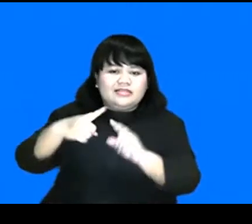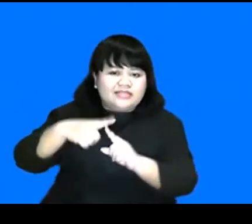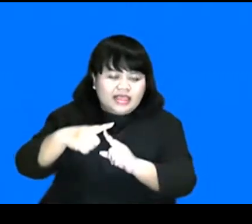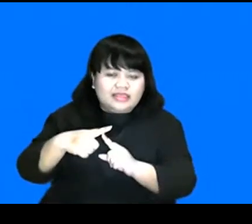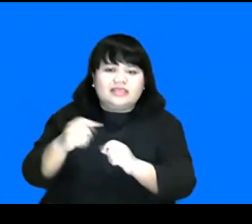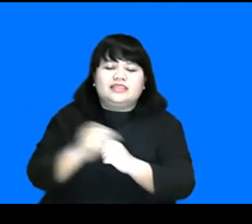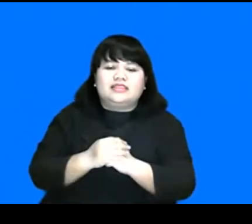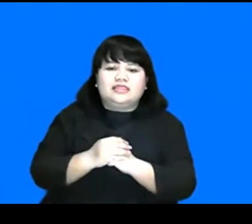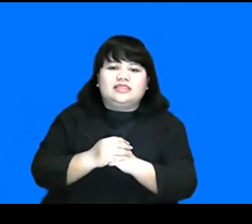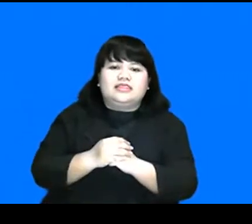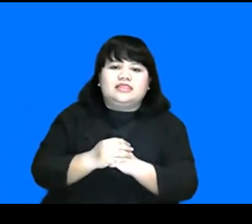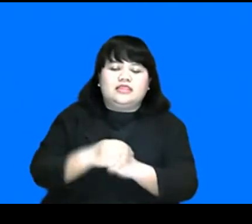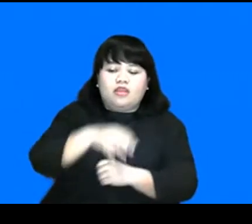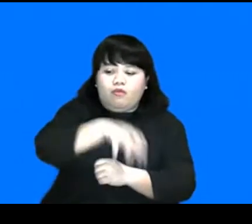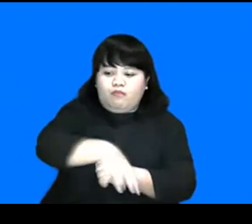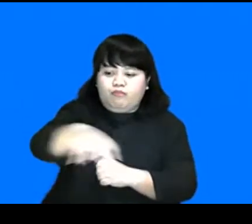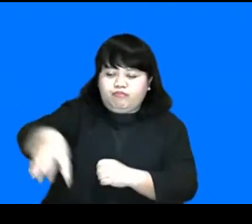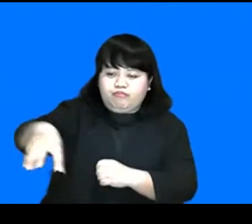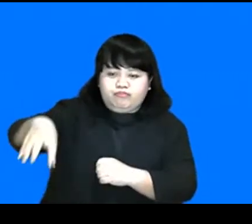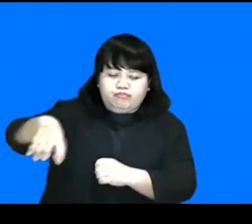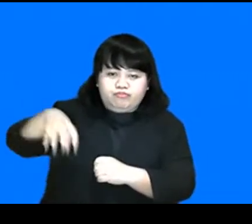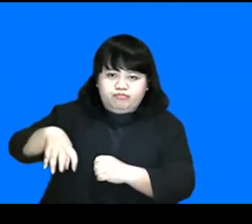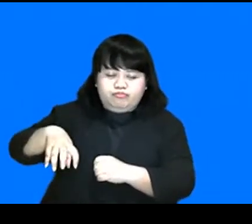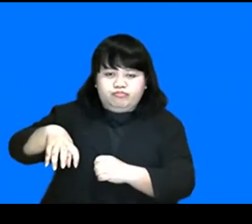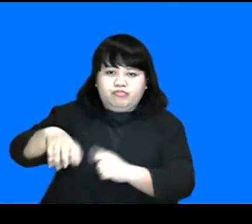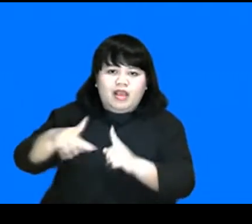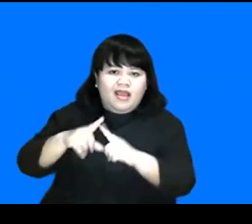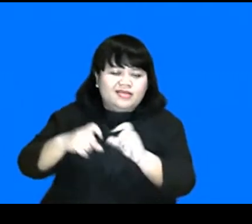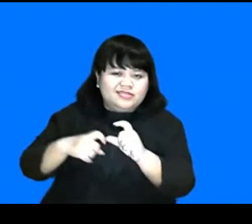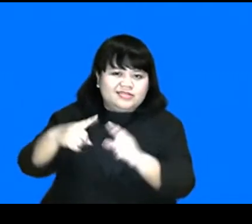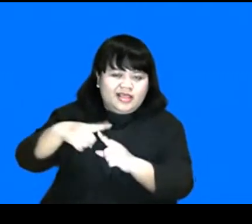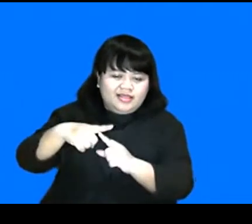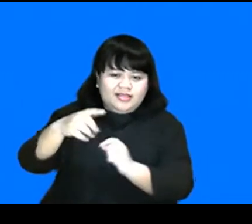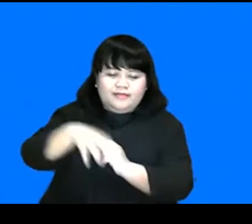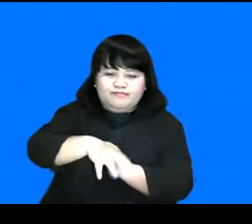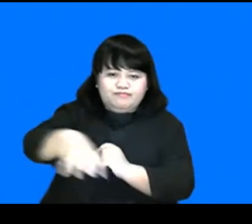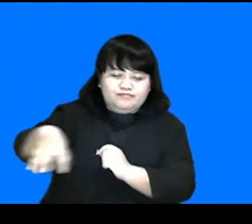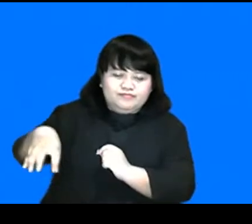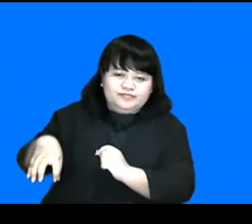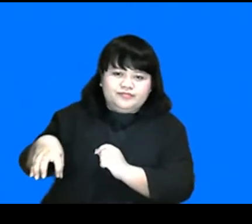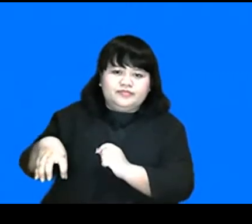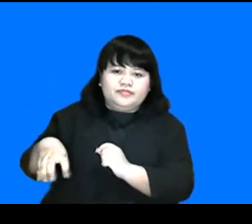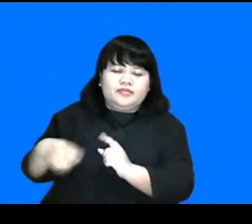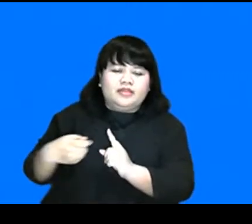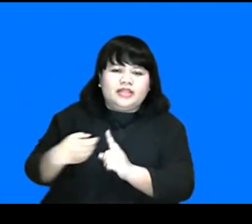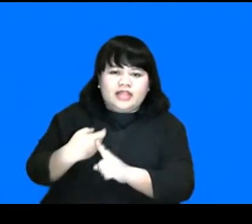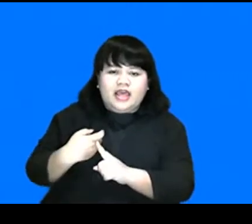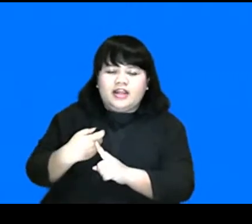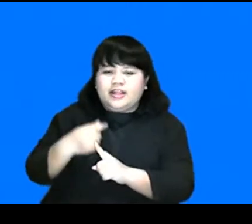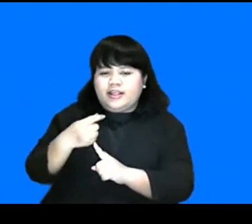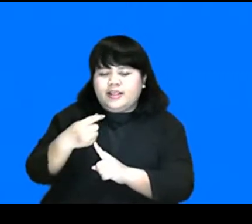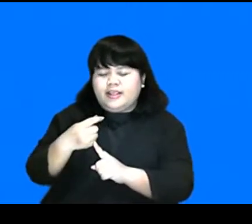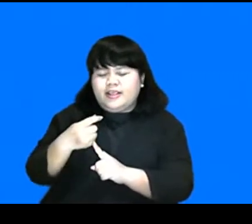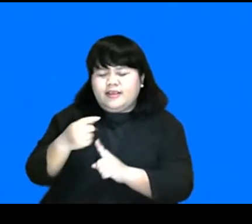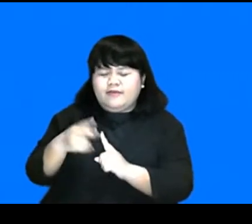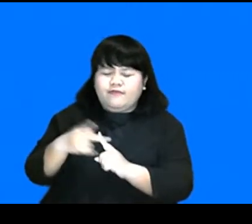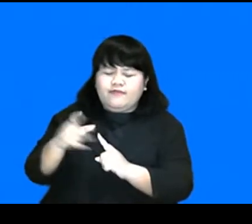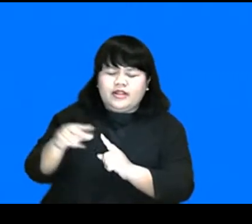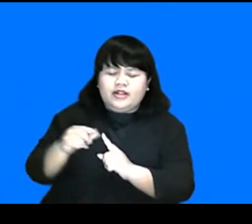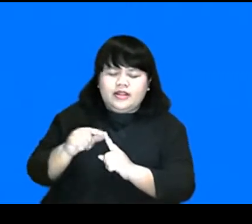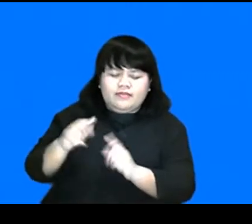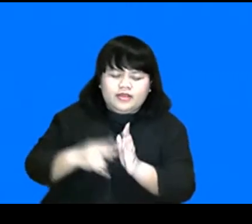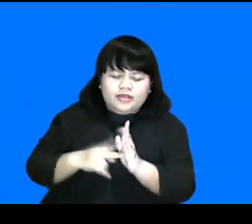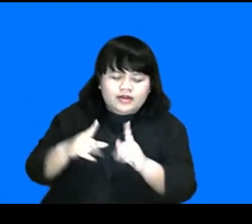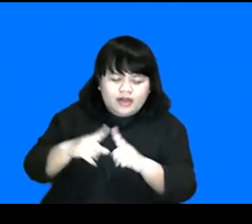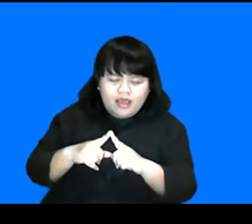not the case that if I, for example, from the Philippines, I somehow was able to place my assets in Switzerland. That doesn't mean I